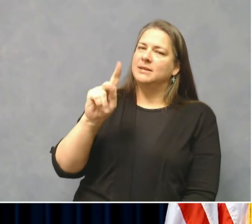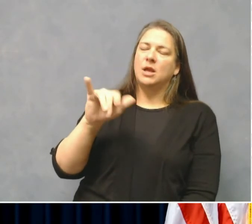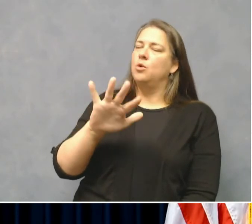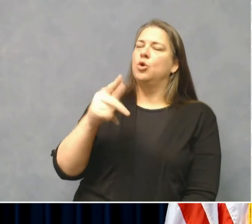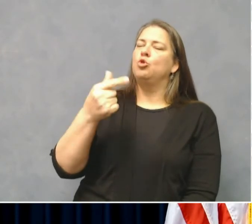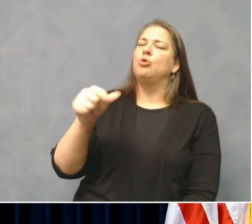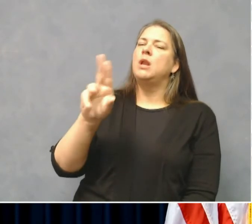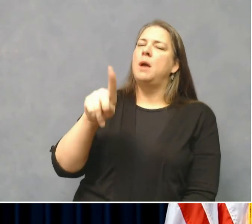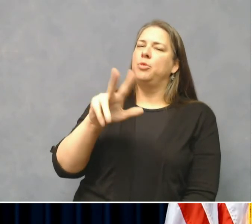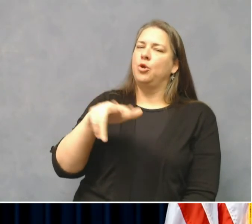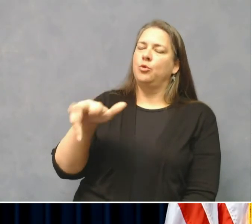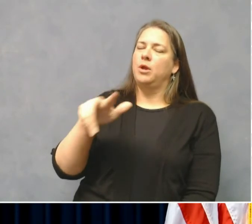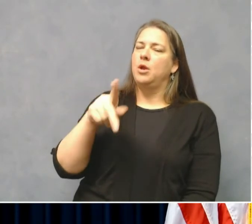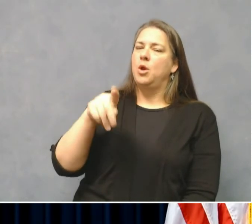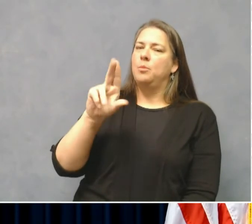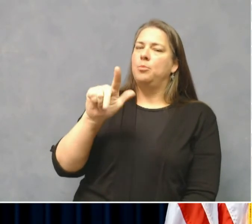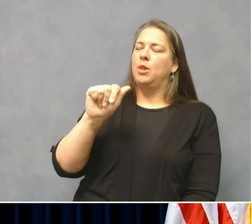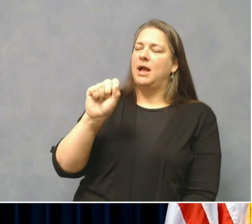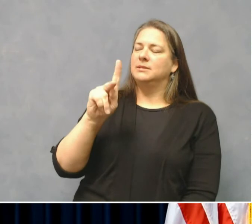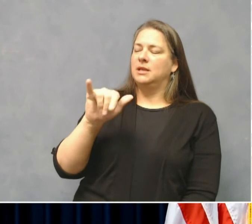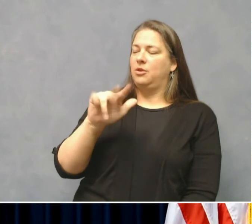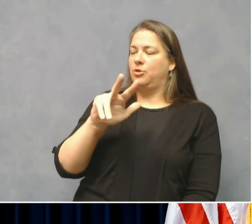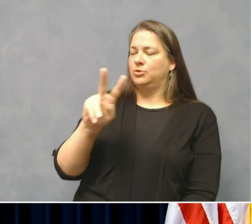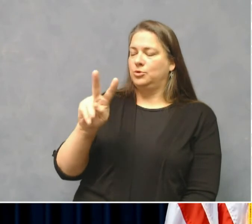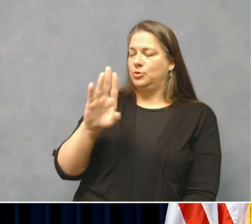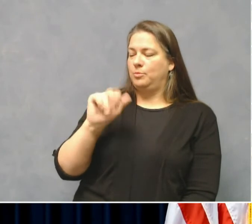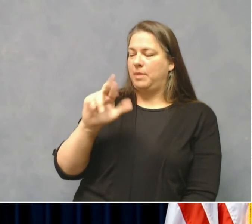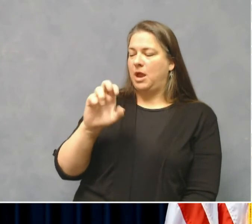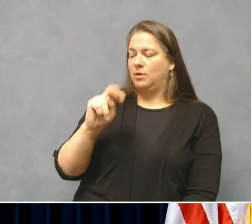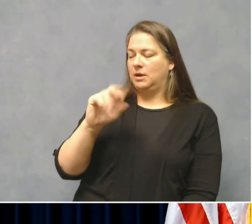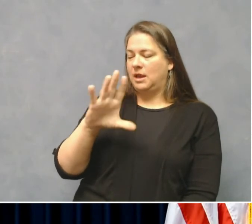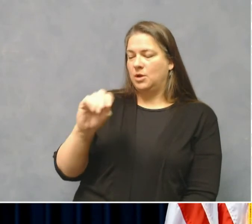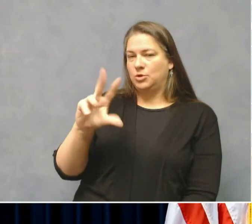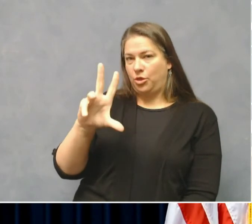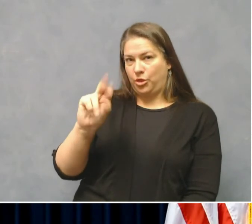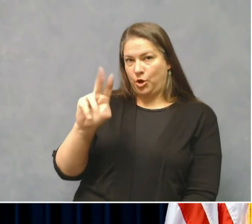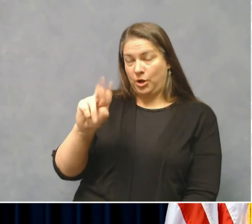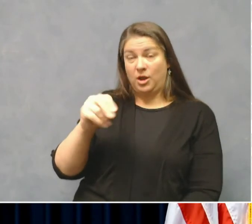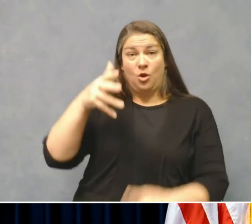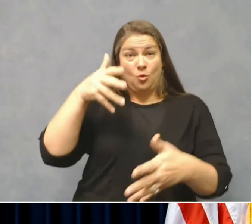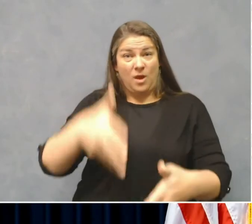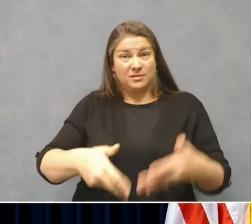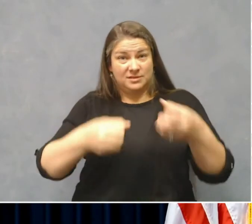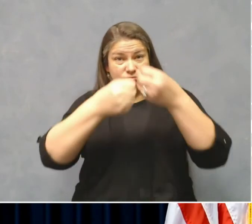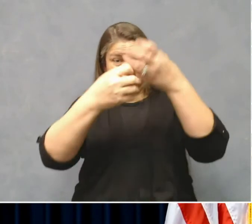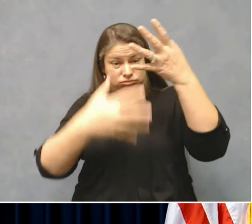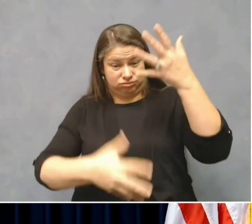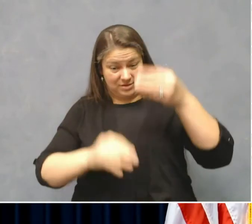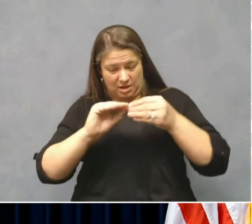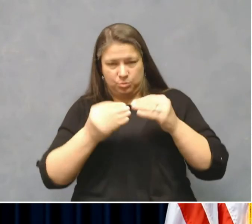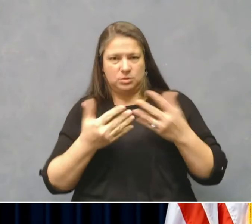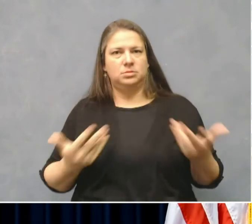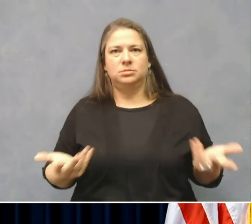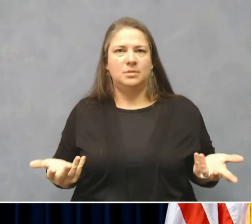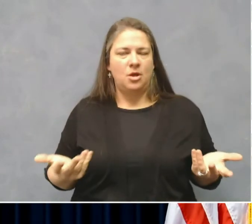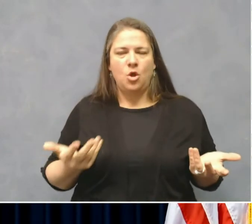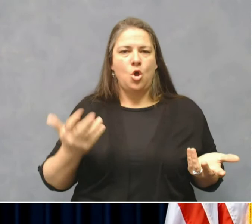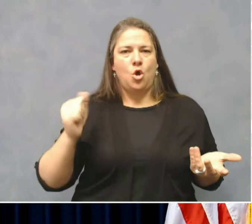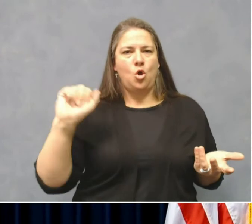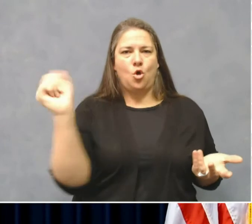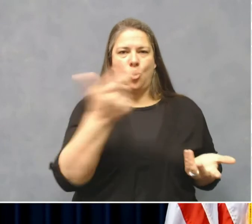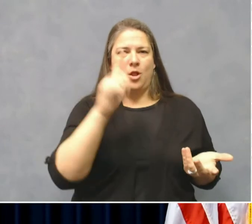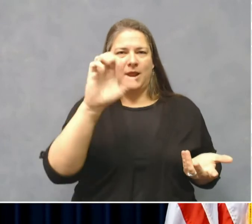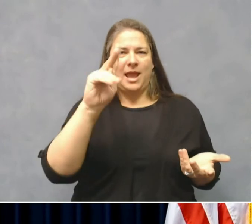Pulaski, 32. And Barron County, 30. The rest and just about every county is in double